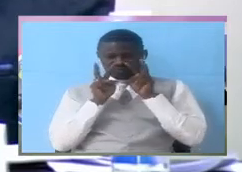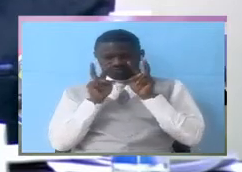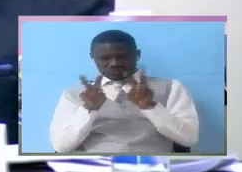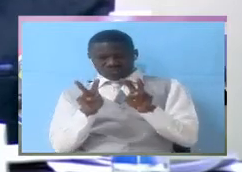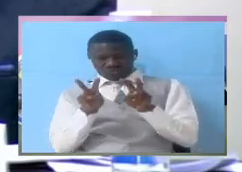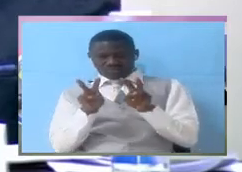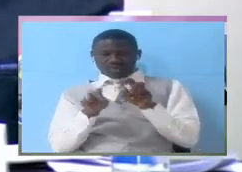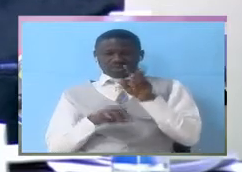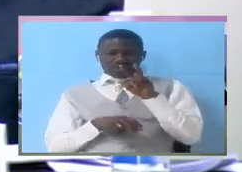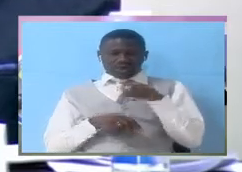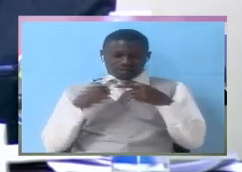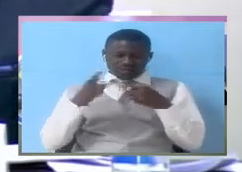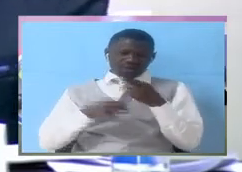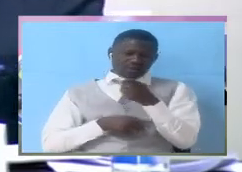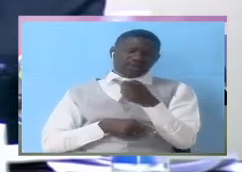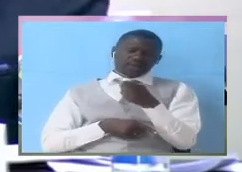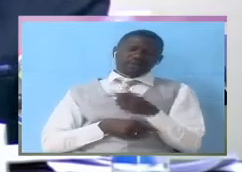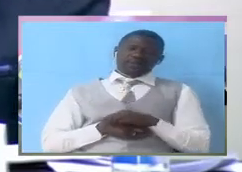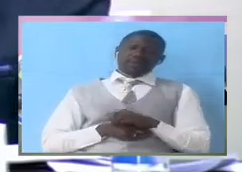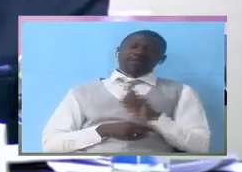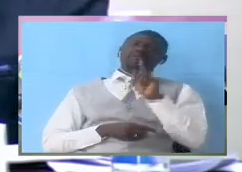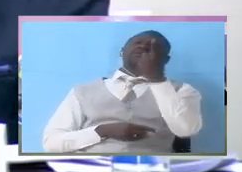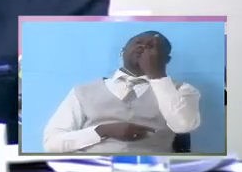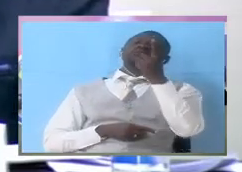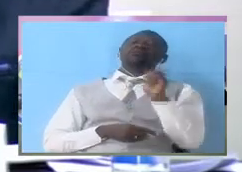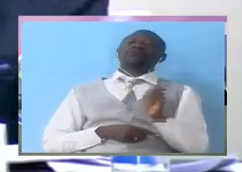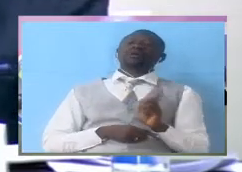ci sétlu. The first is